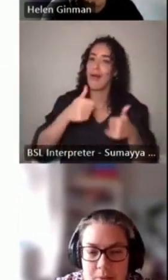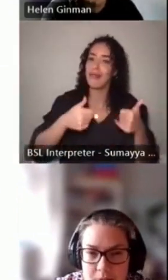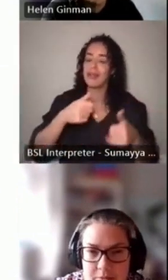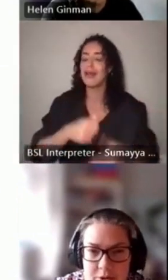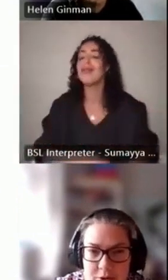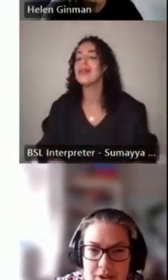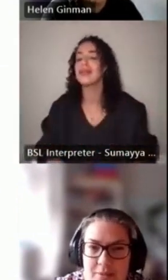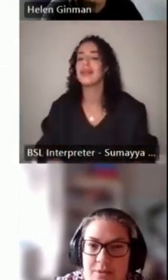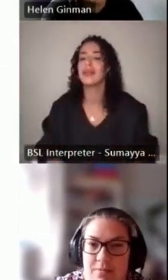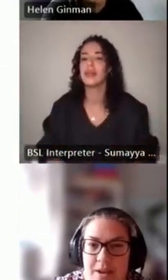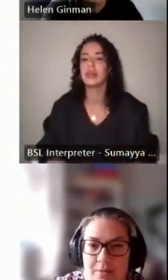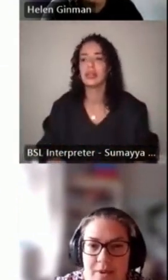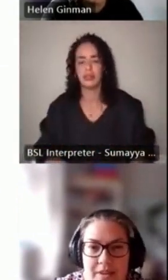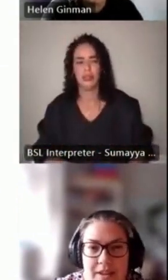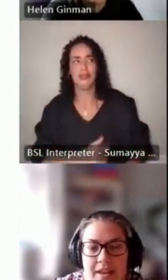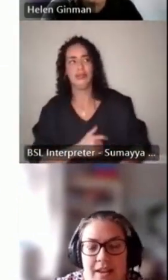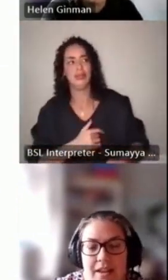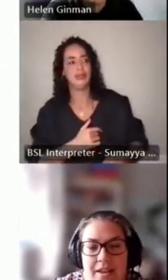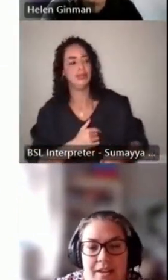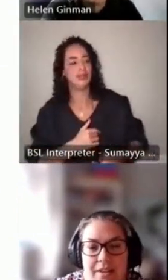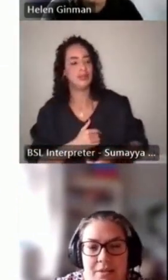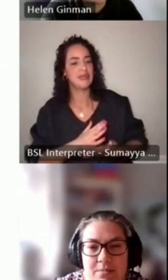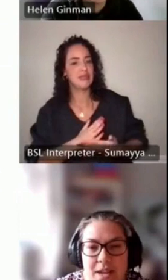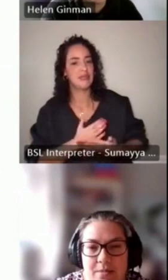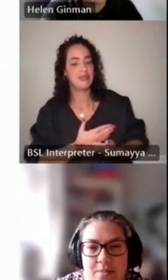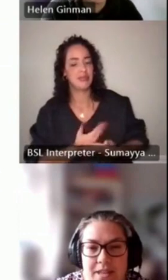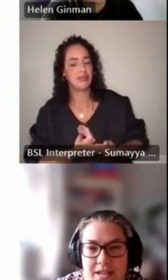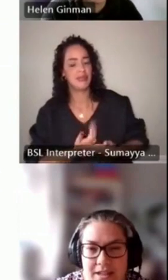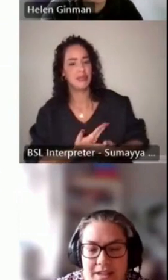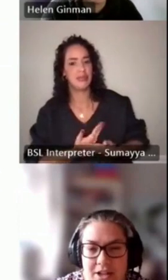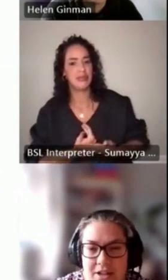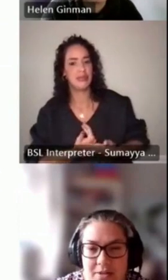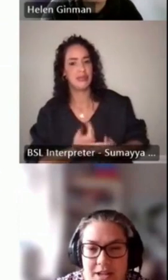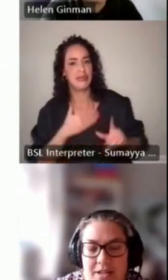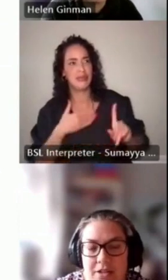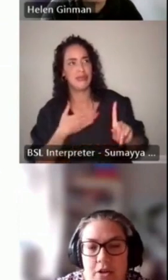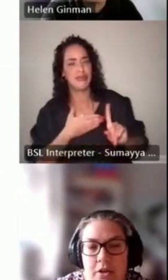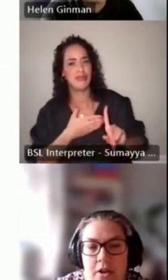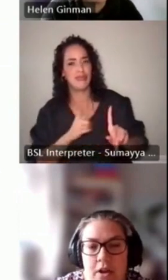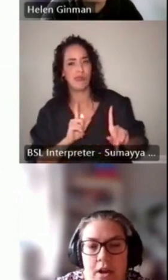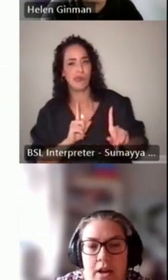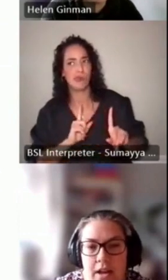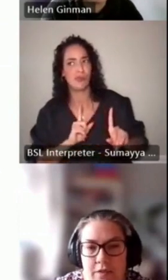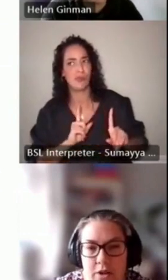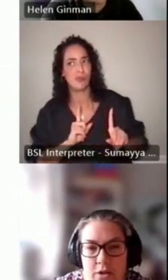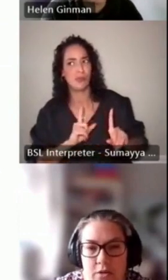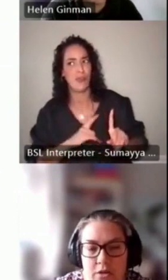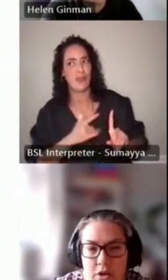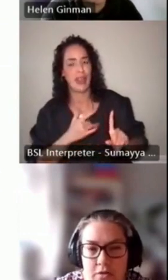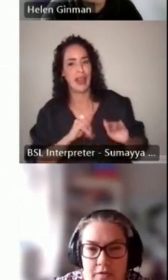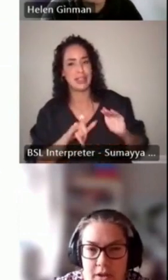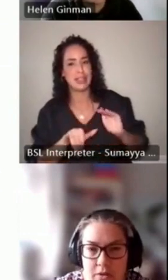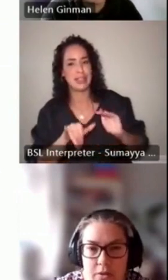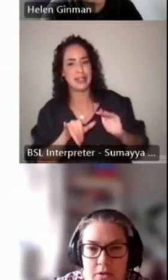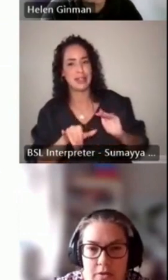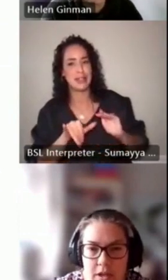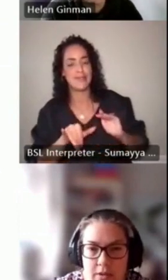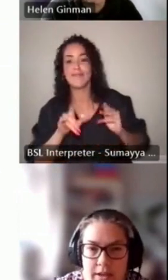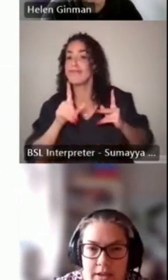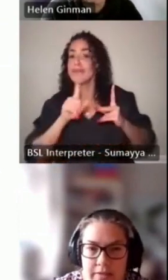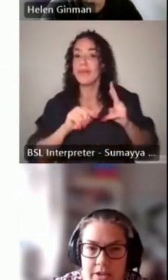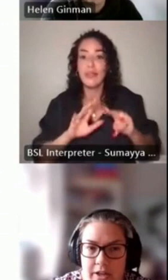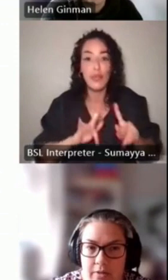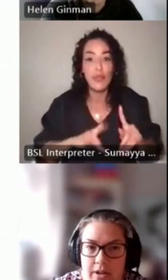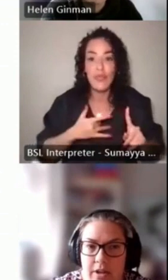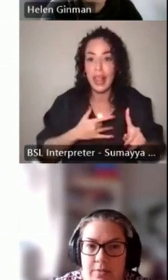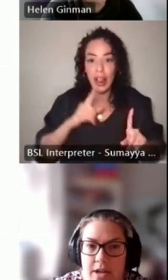think, "Oh, I'm not sure that was met with that was meant particularly genuine." So if you don't feel that